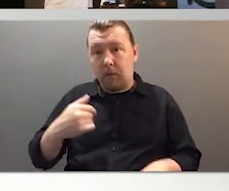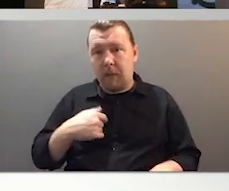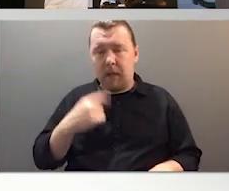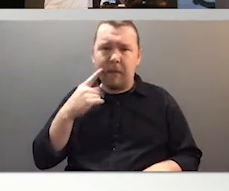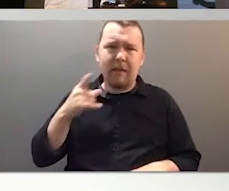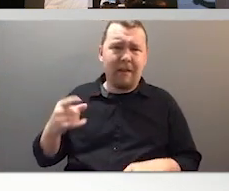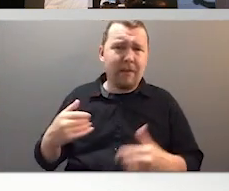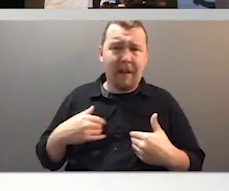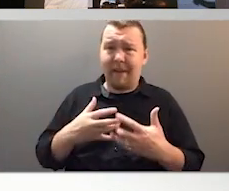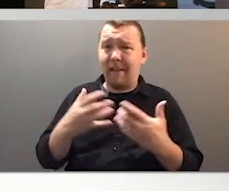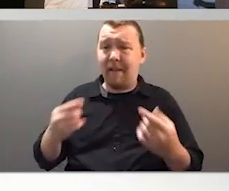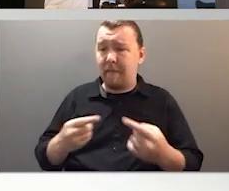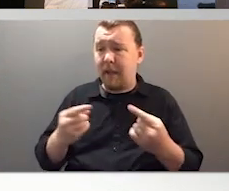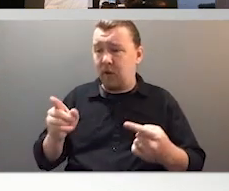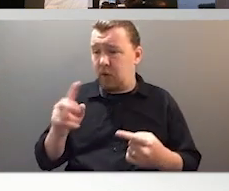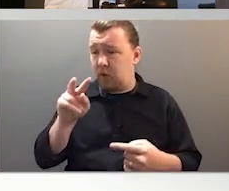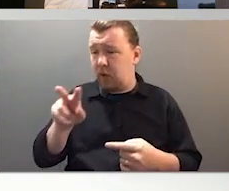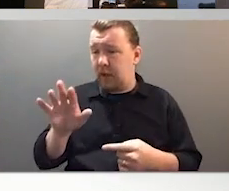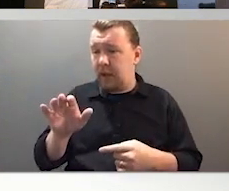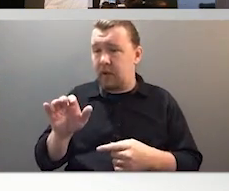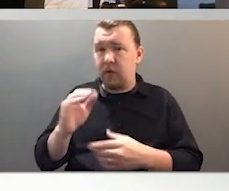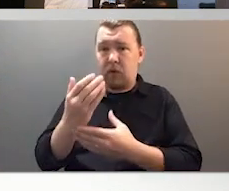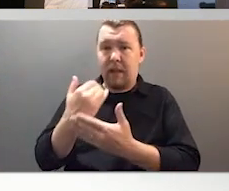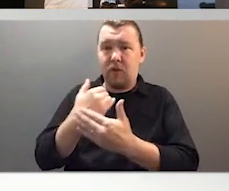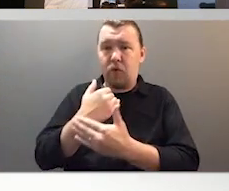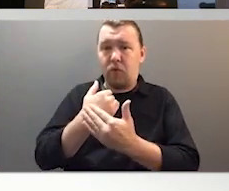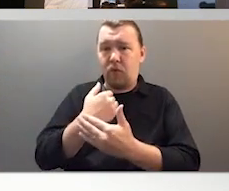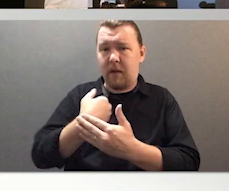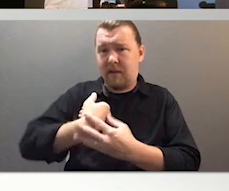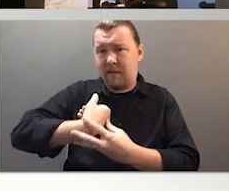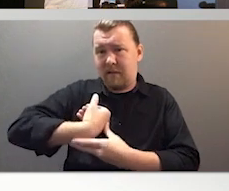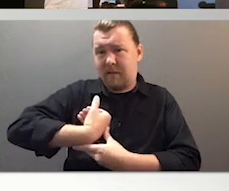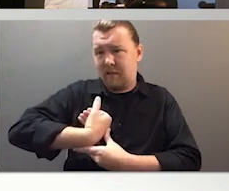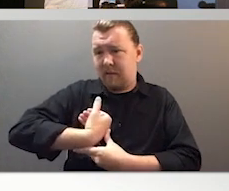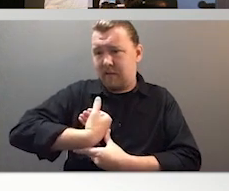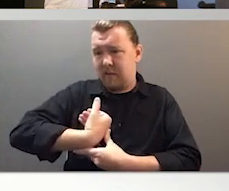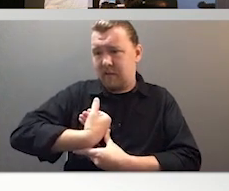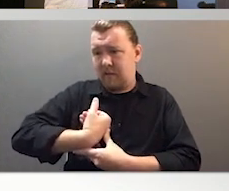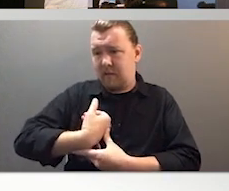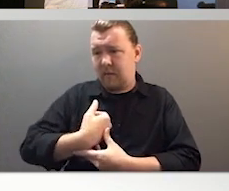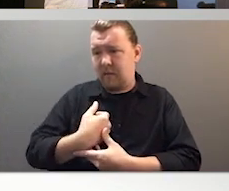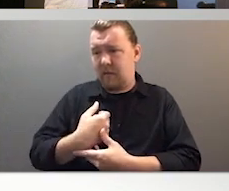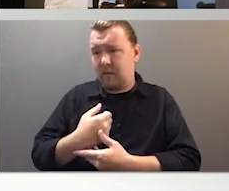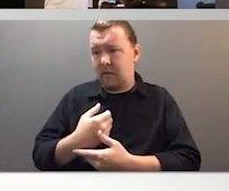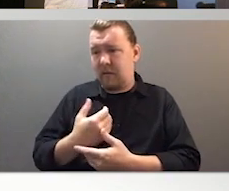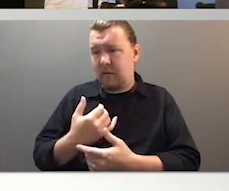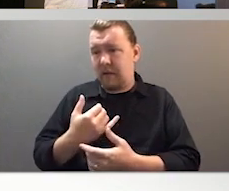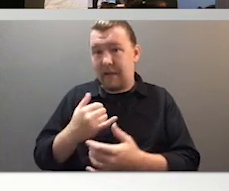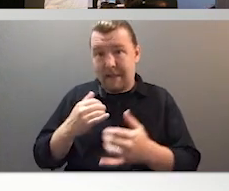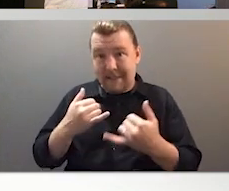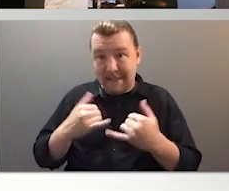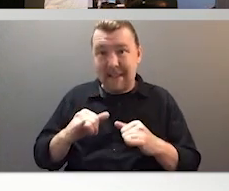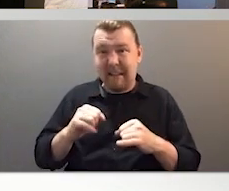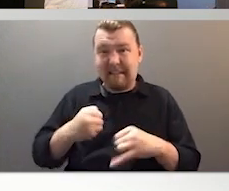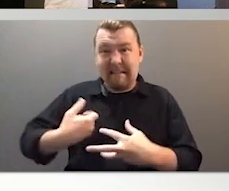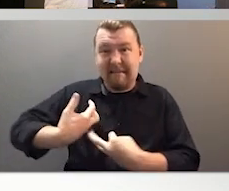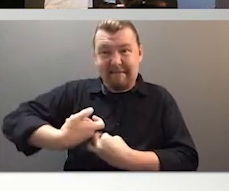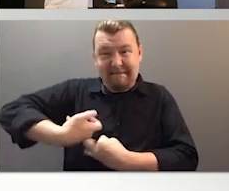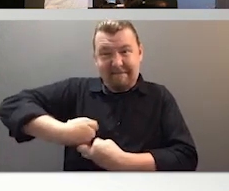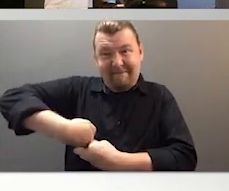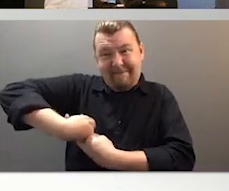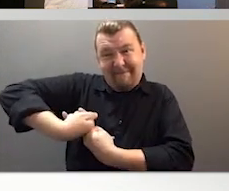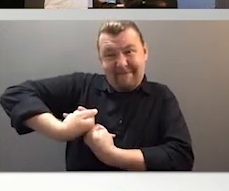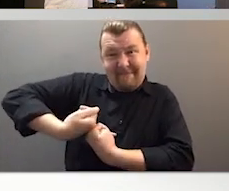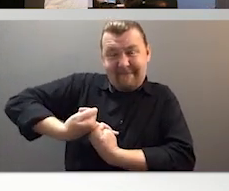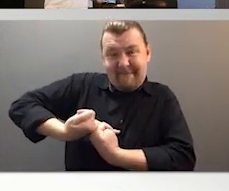look at his wrists, and they were still doing that writhing movement at the same time. And so he was just